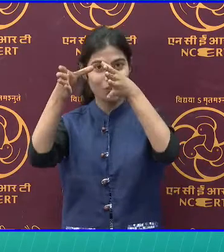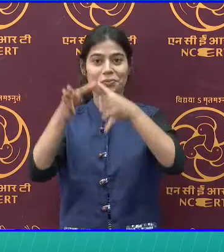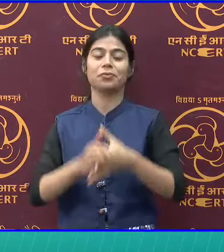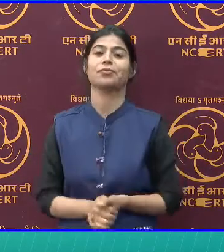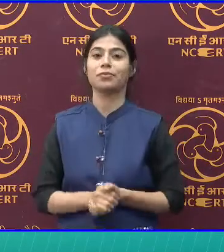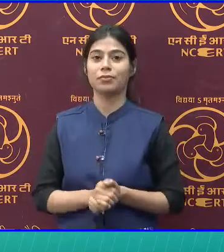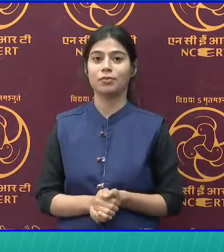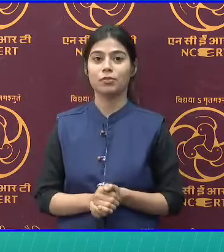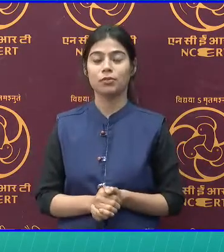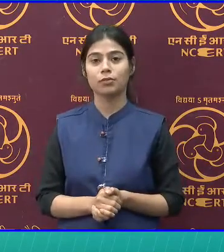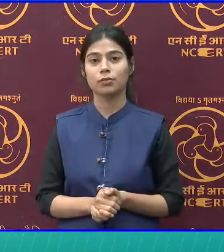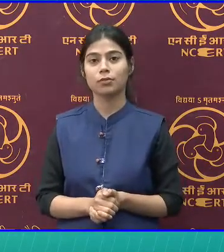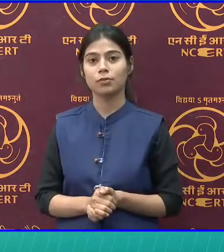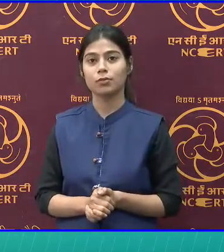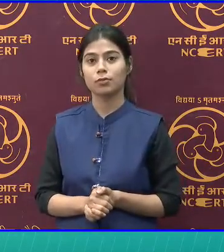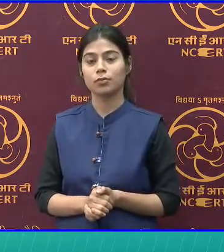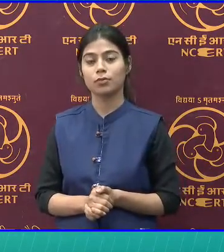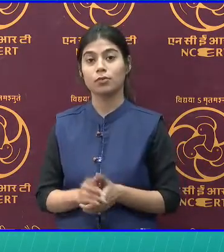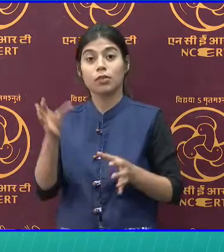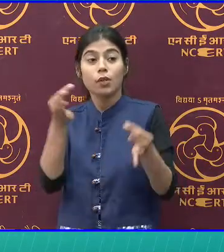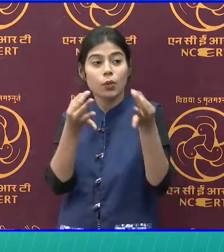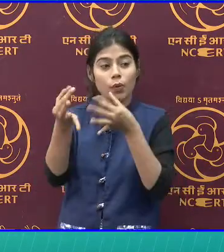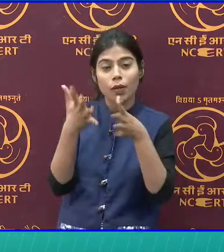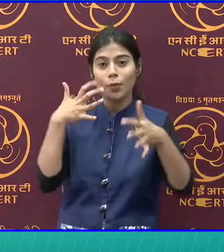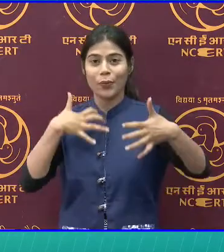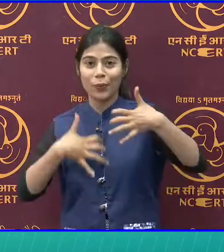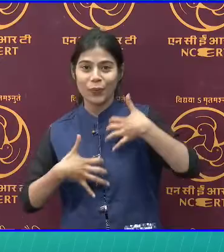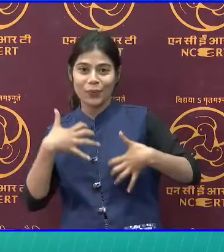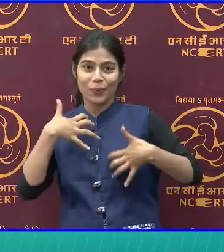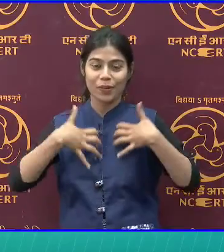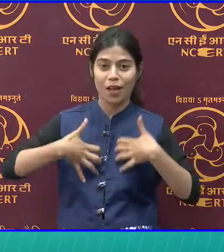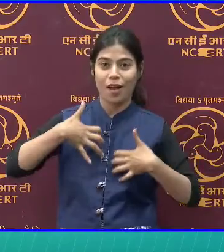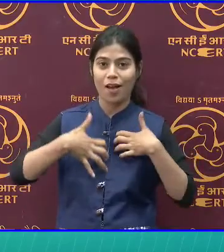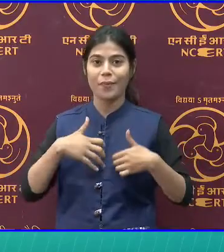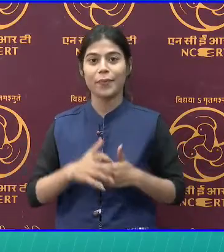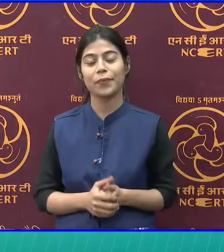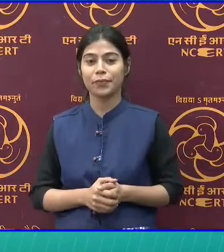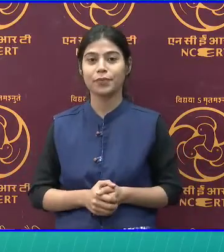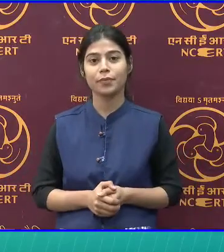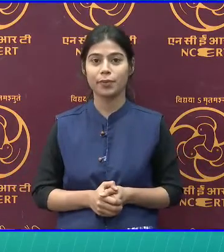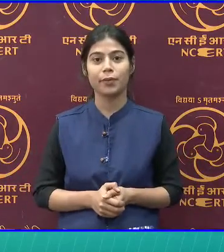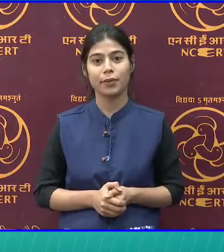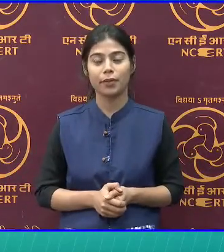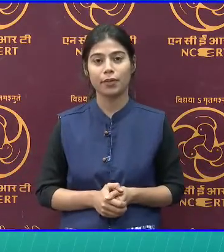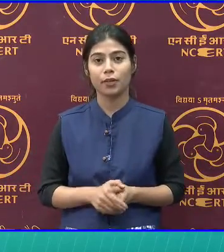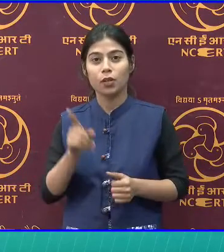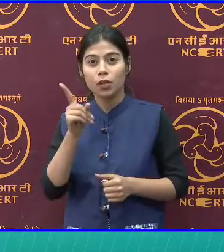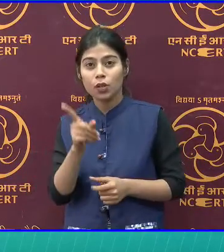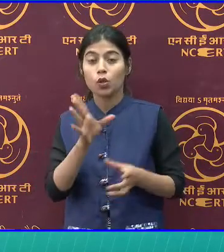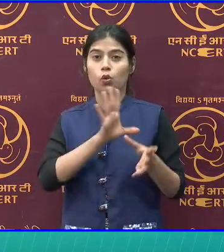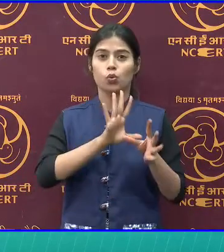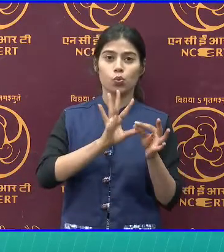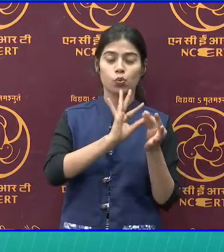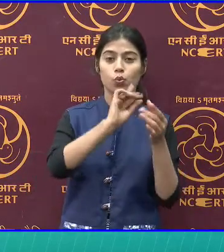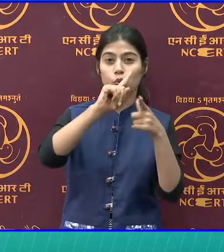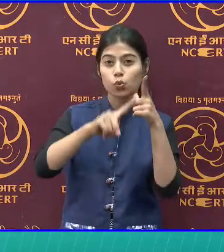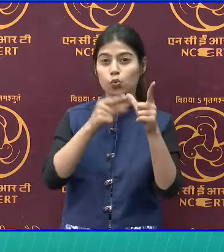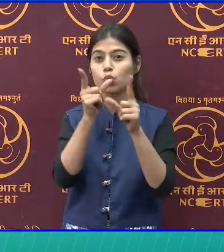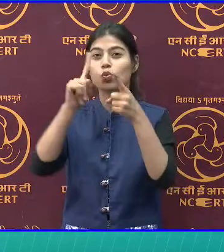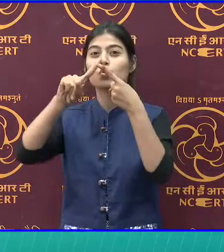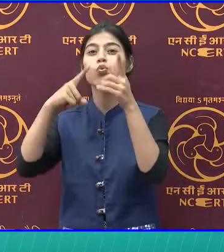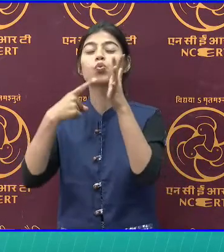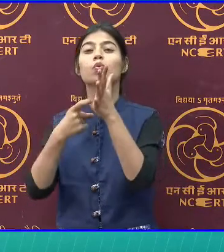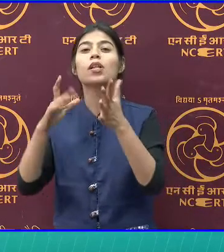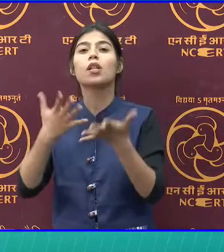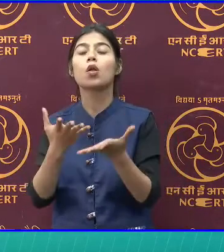And every section, sir, begins with a very interesting quote. For example, there is a quote by Jules Verne about ocean,